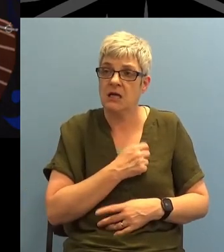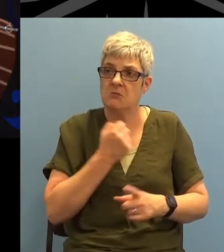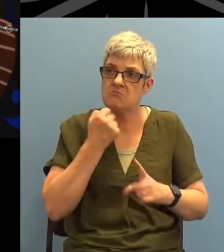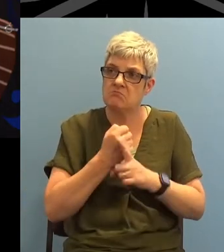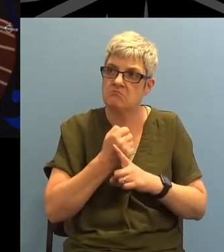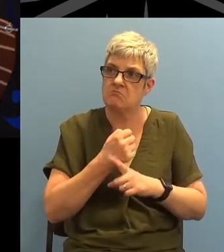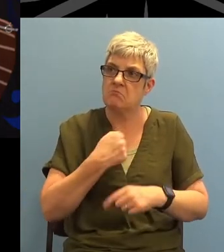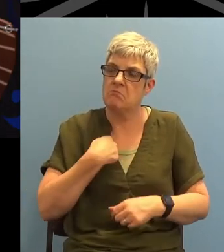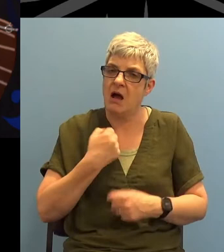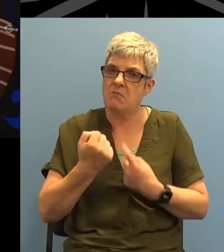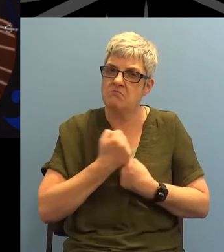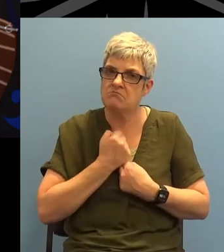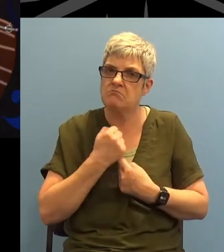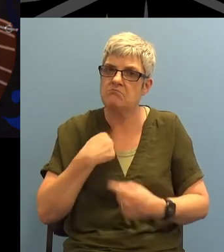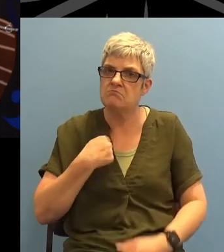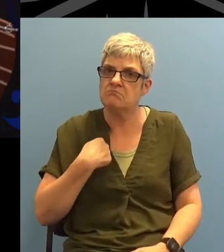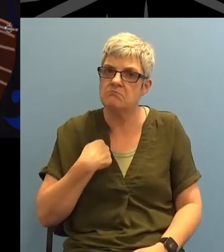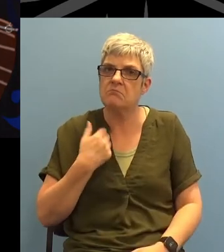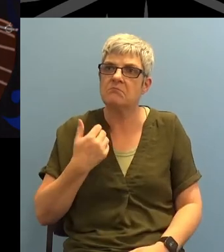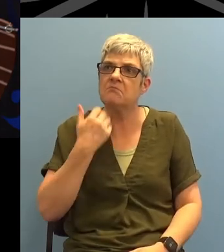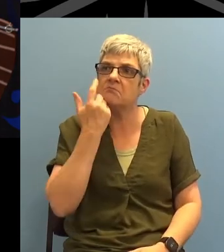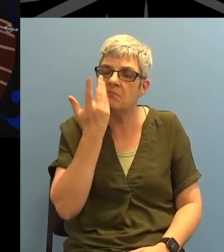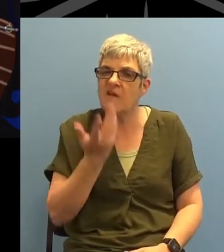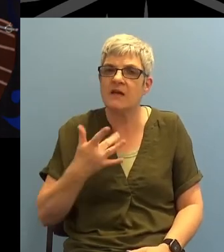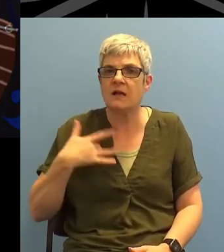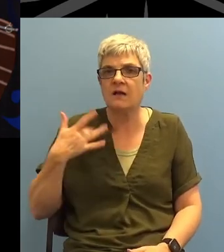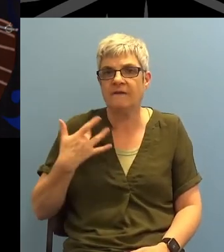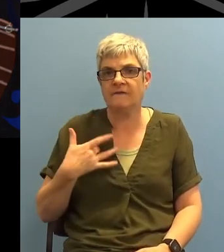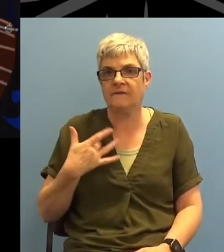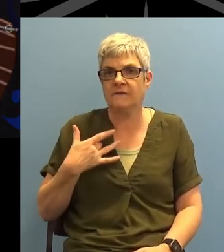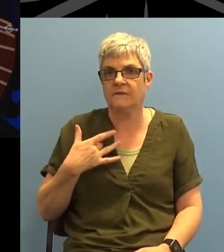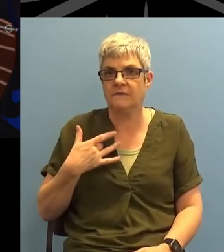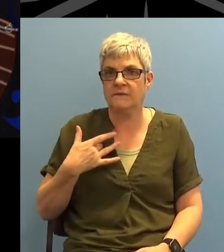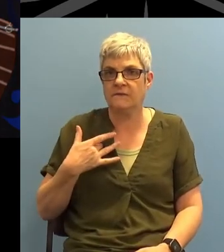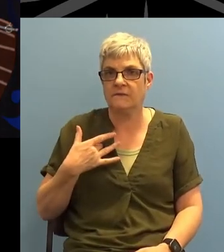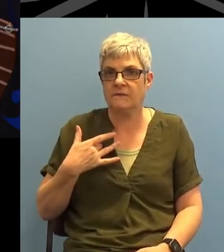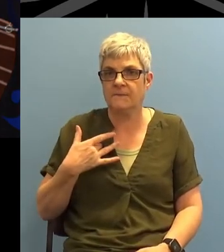impact my daily living?